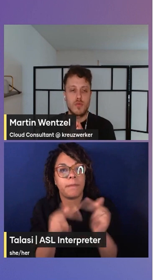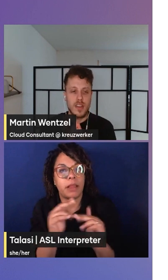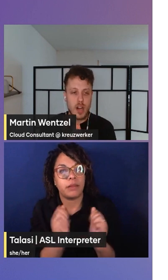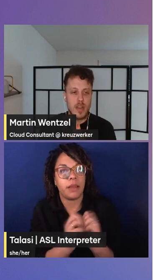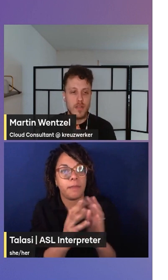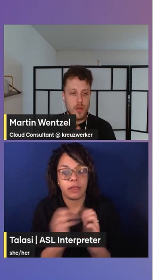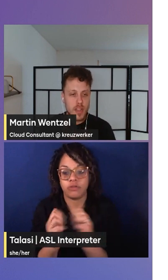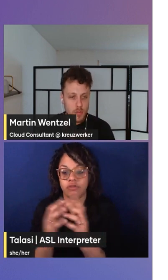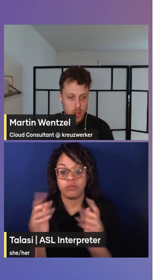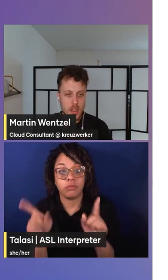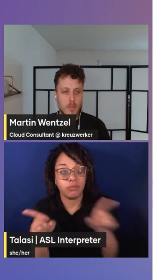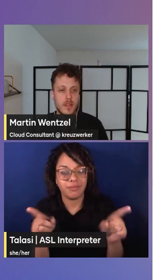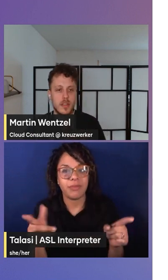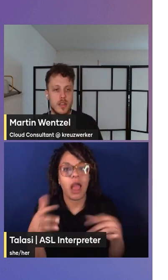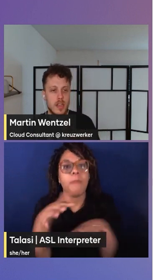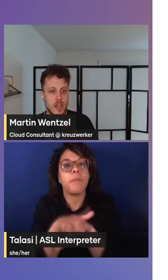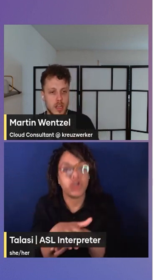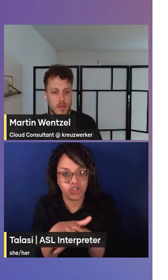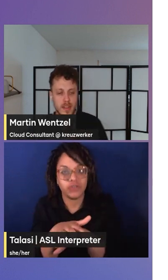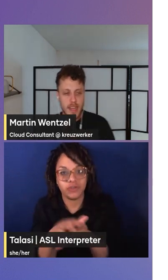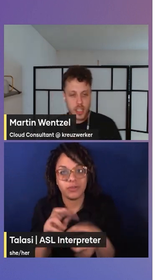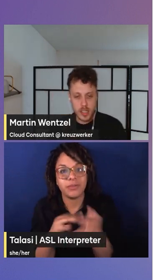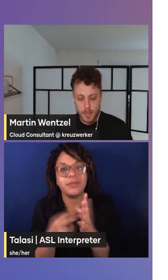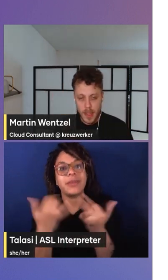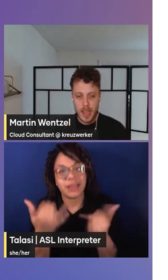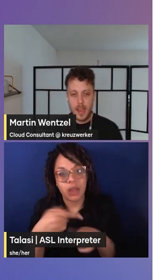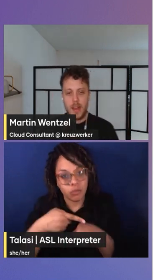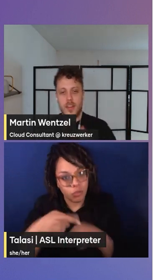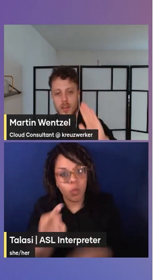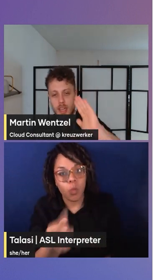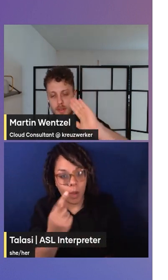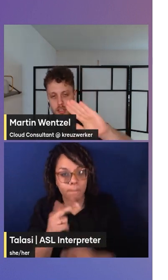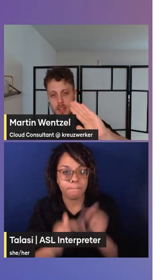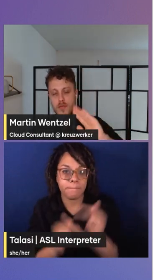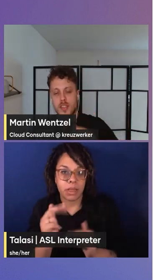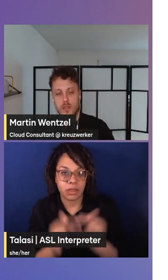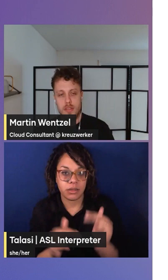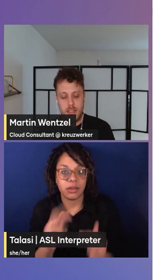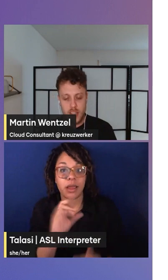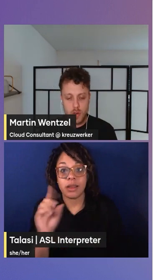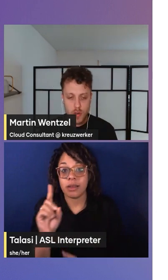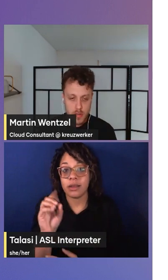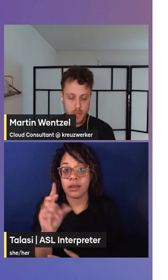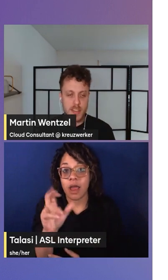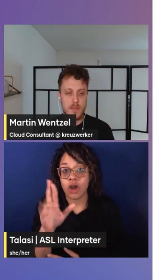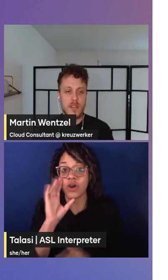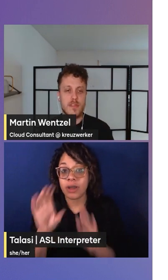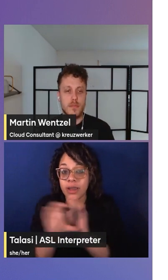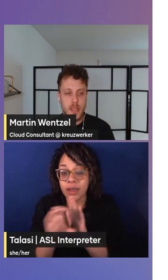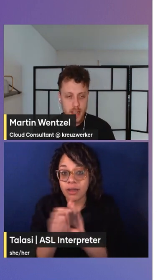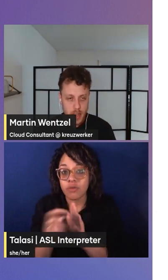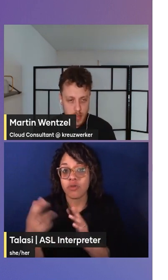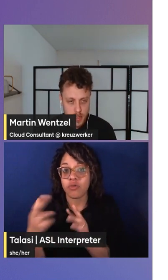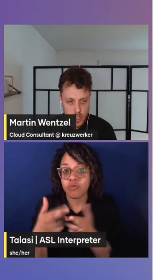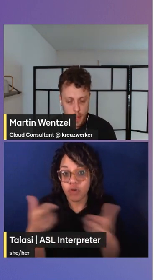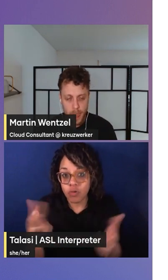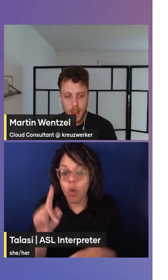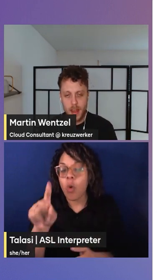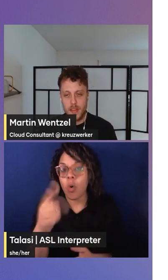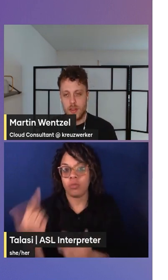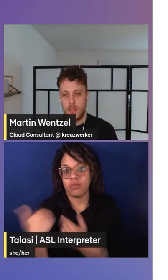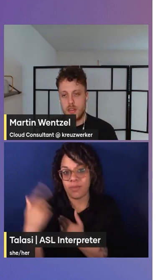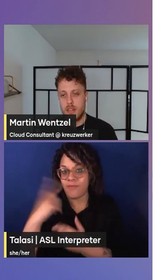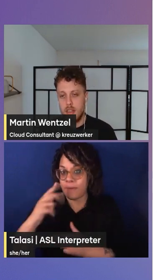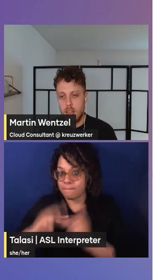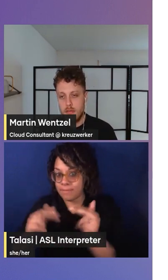so that we now have only one build implementation, and the Docker image resource is now only responsible for building an image,